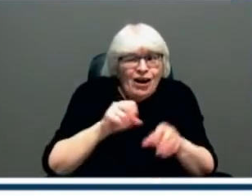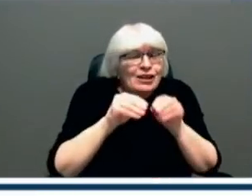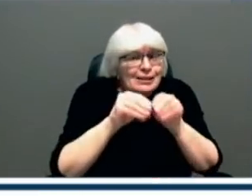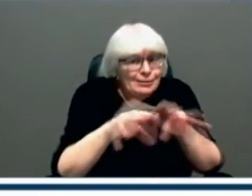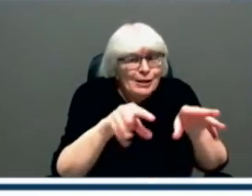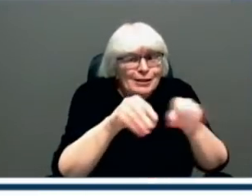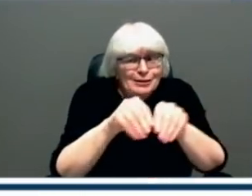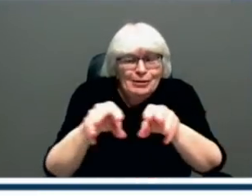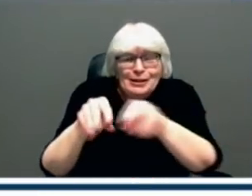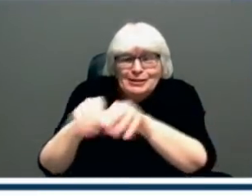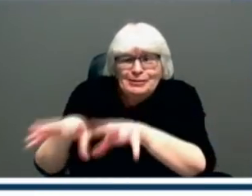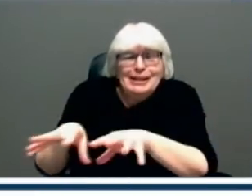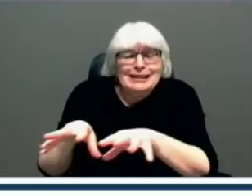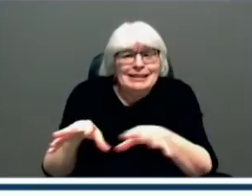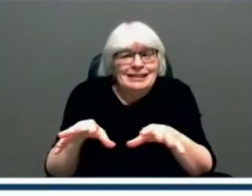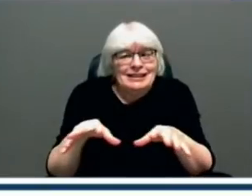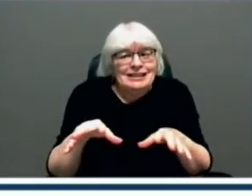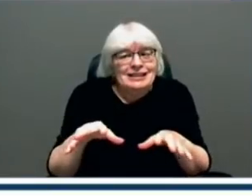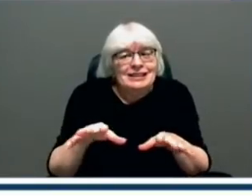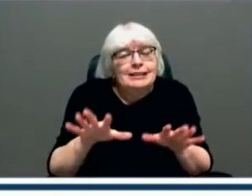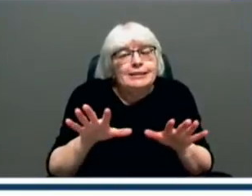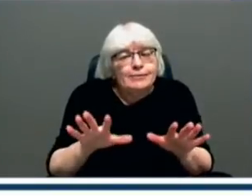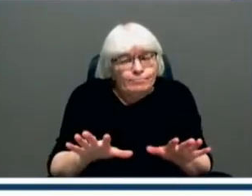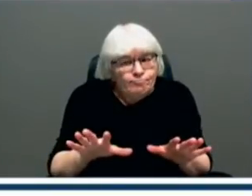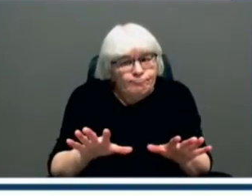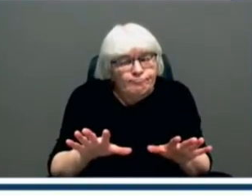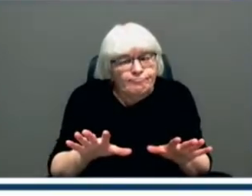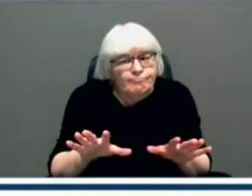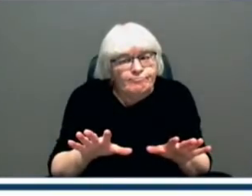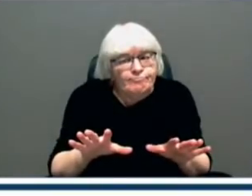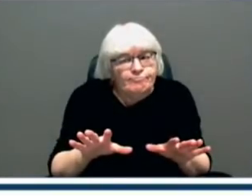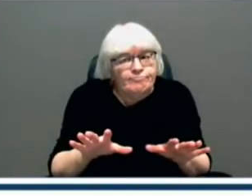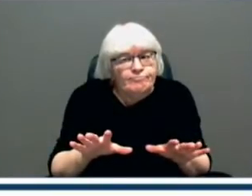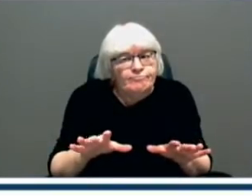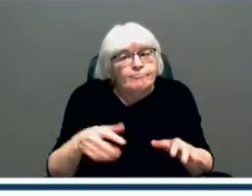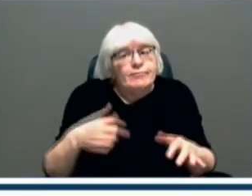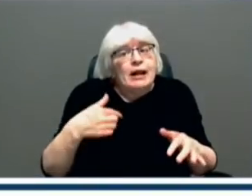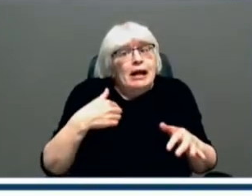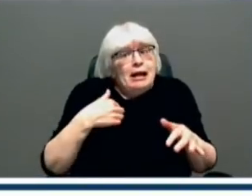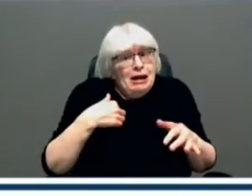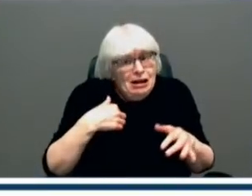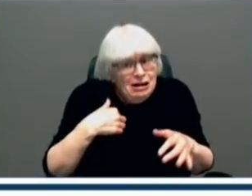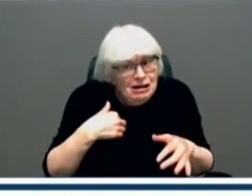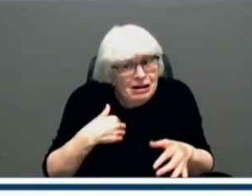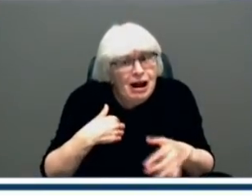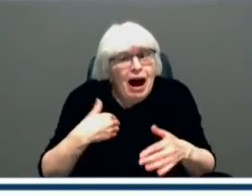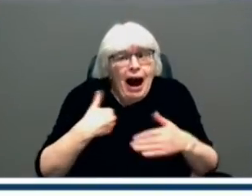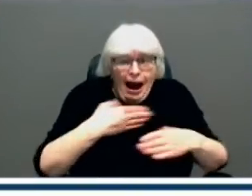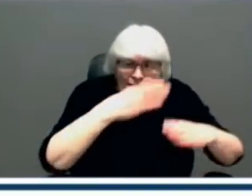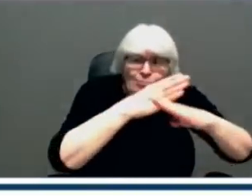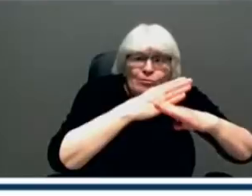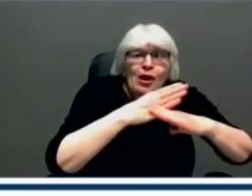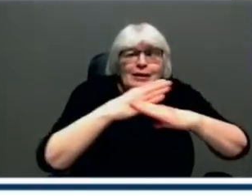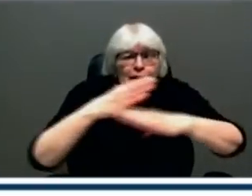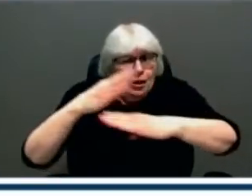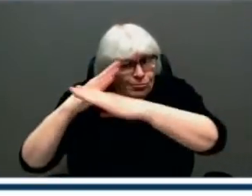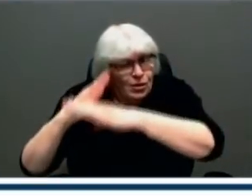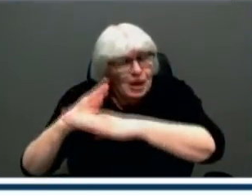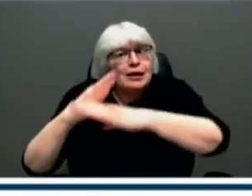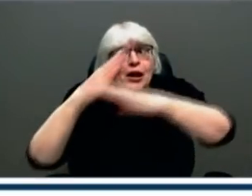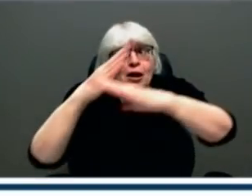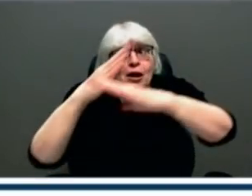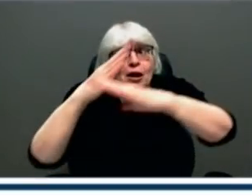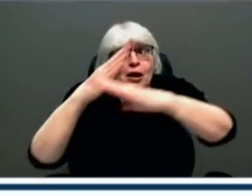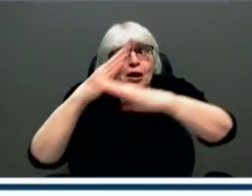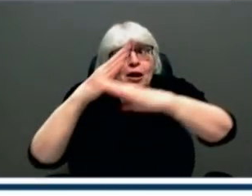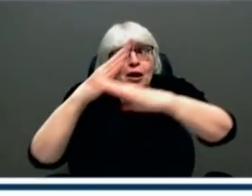why. We have a high level of immunity, mostly from immunization and also from infection. As we heard from